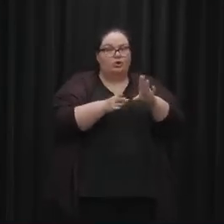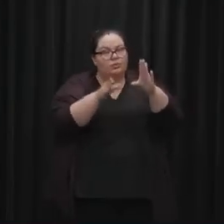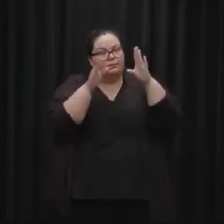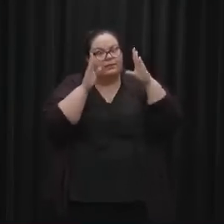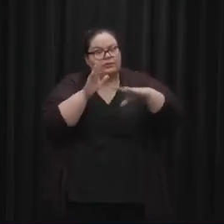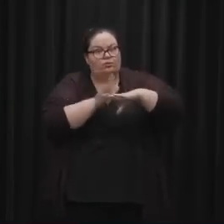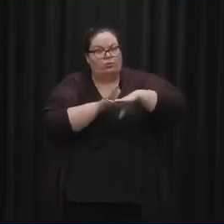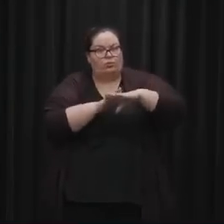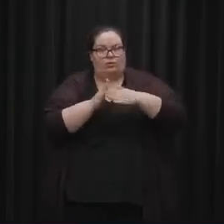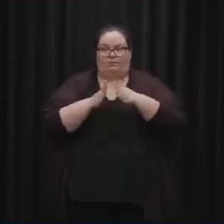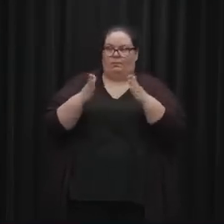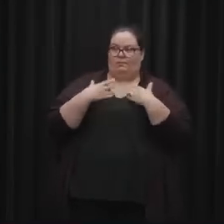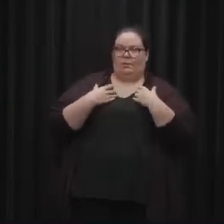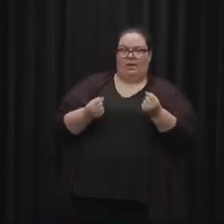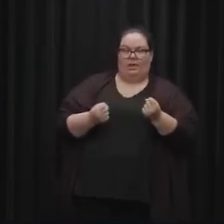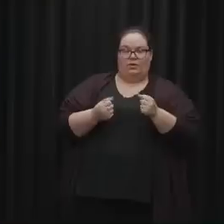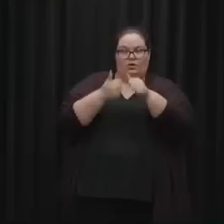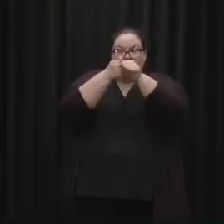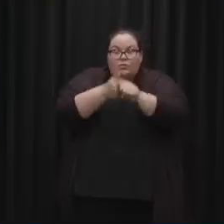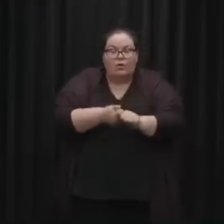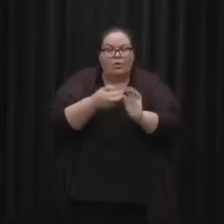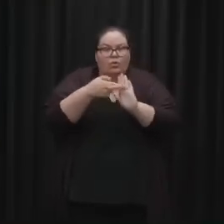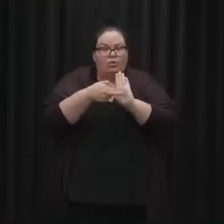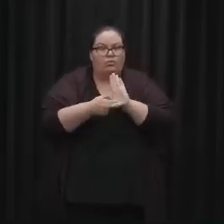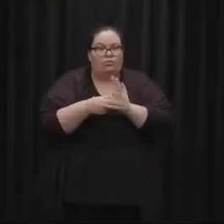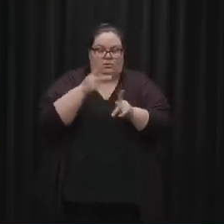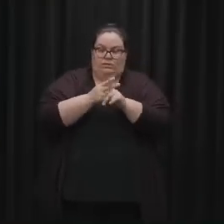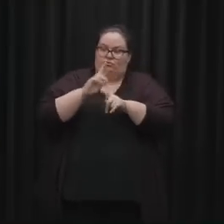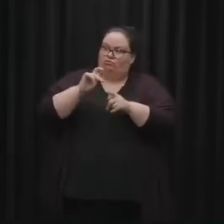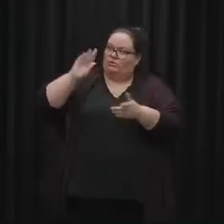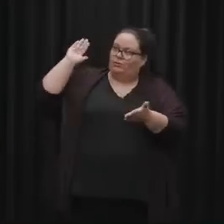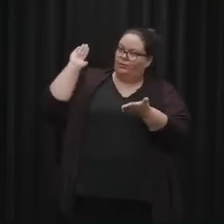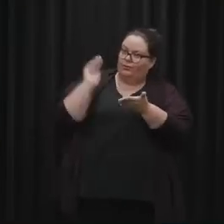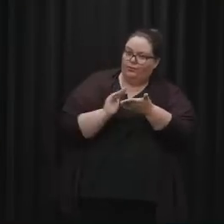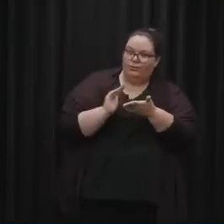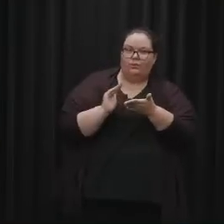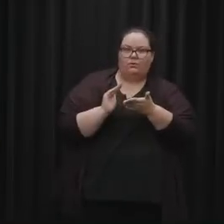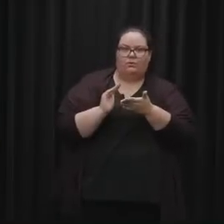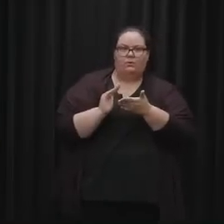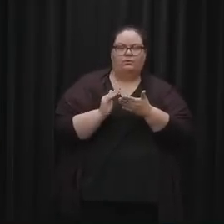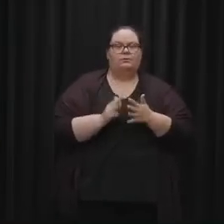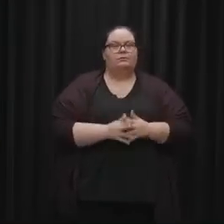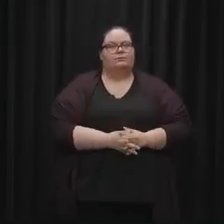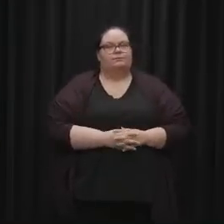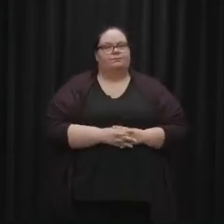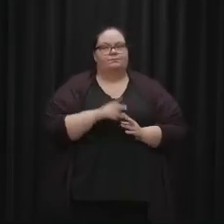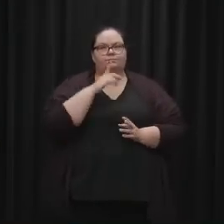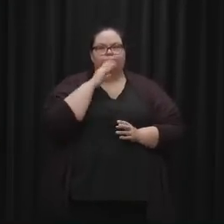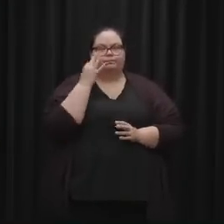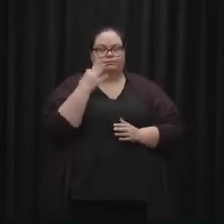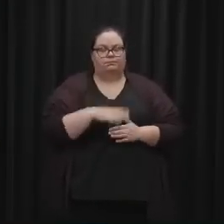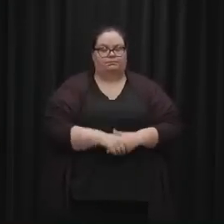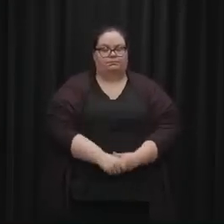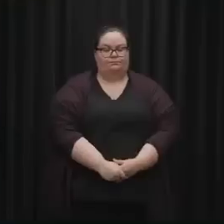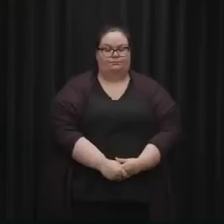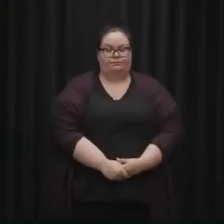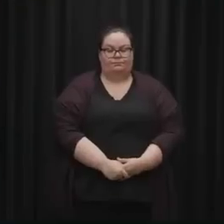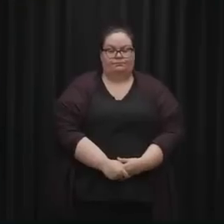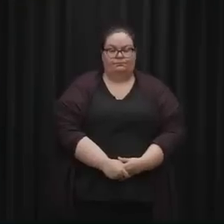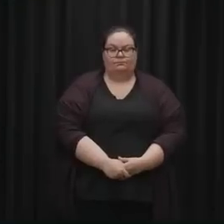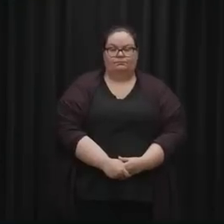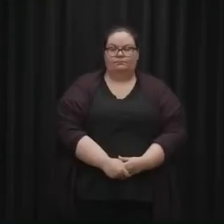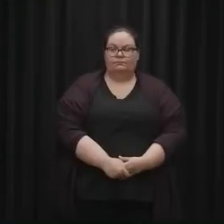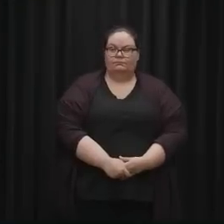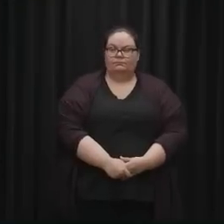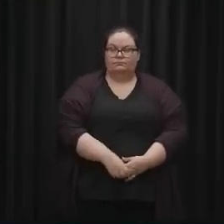from public health and follow the measures to reduce the health risks to all of us. Nous avons été en mesure. We have been